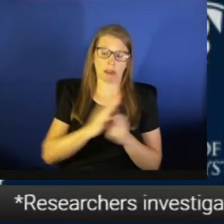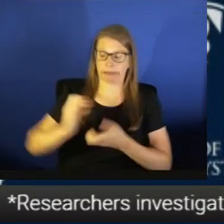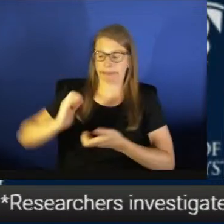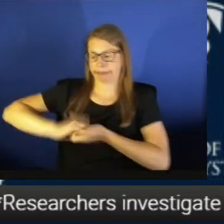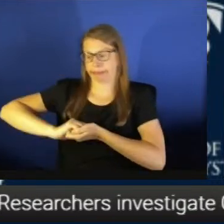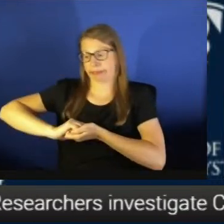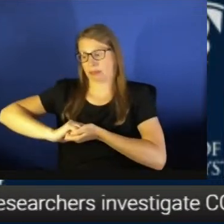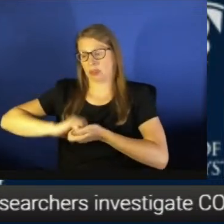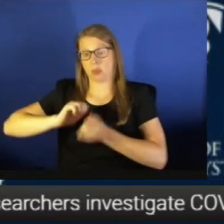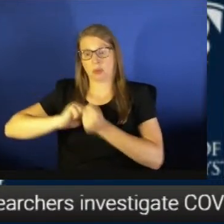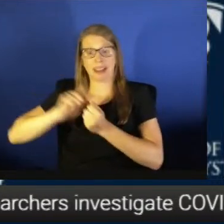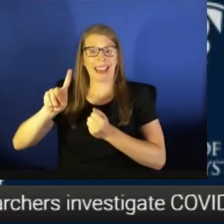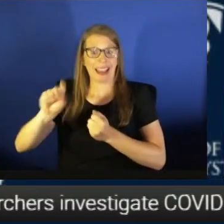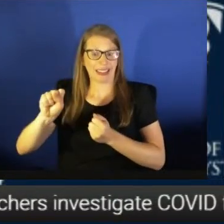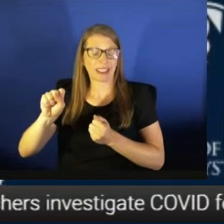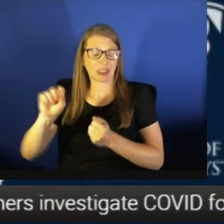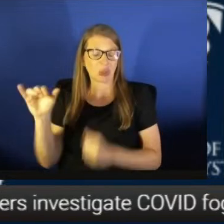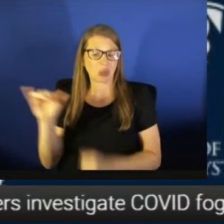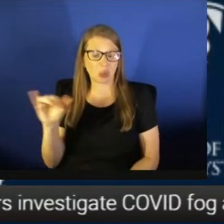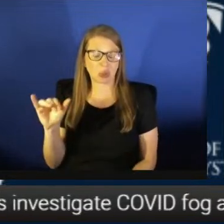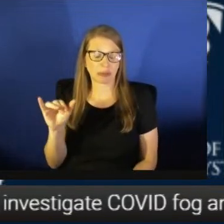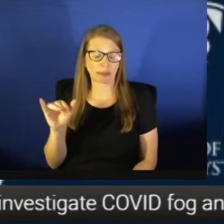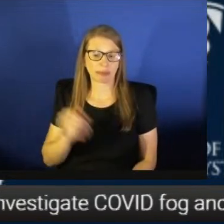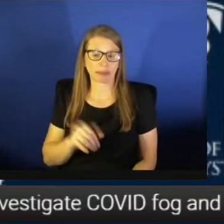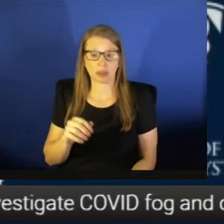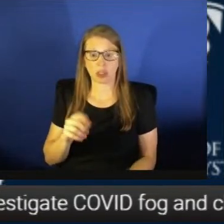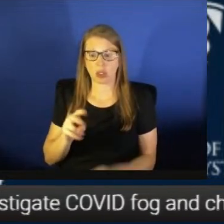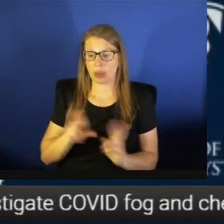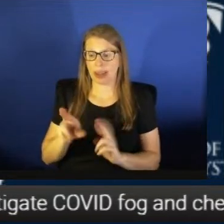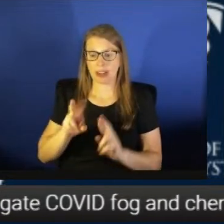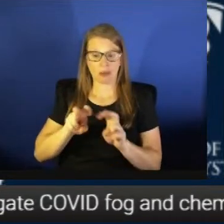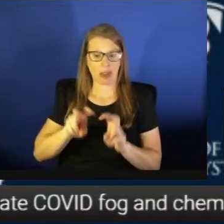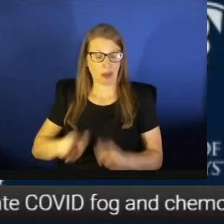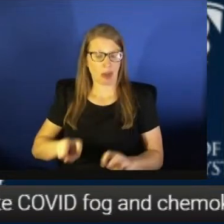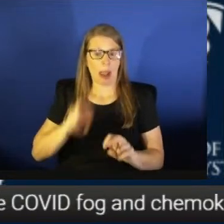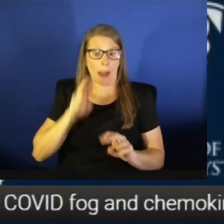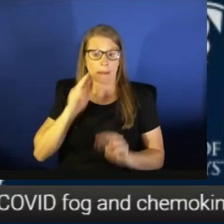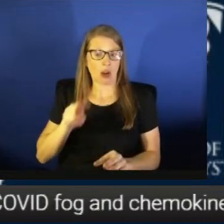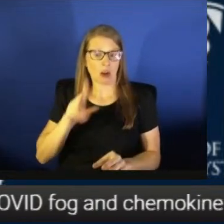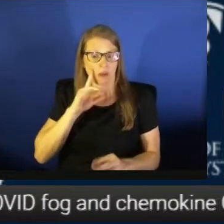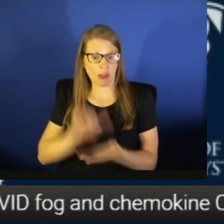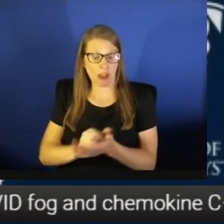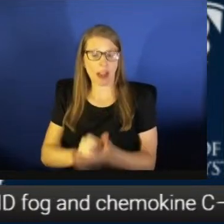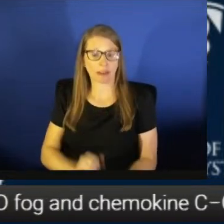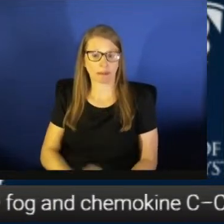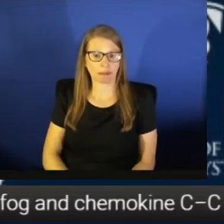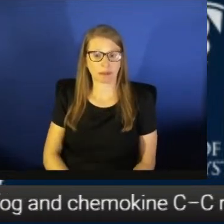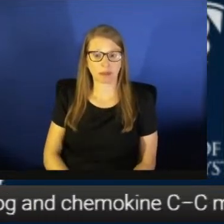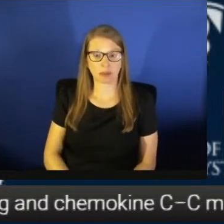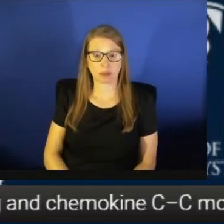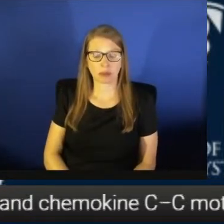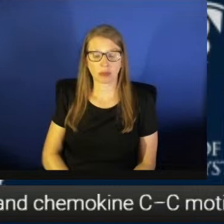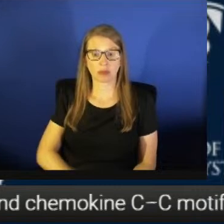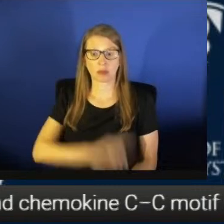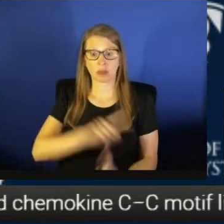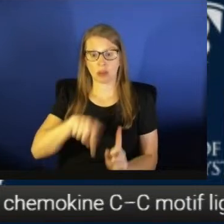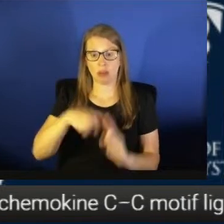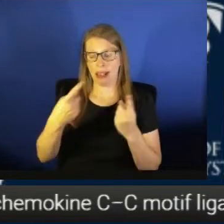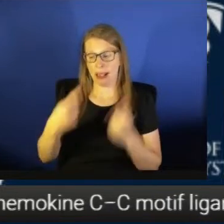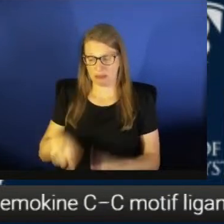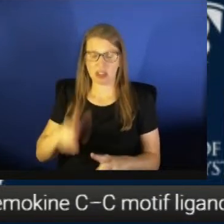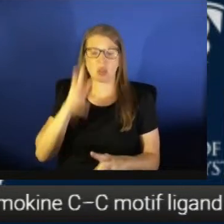state line too. So I think we're all ready to evaluate and monitor for that, and we will tackle it when it comes. I think most importantly, it's going to be out